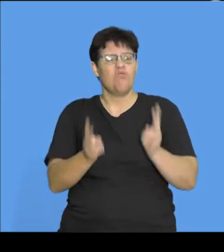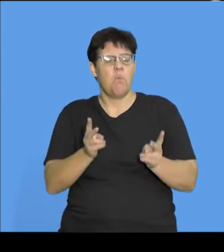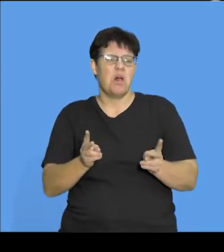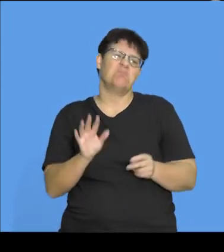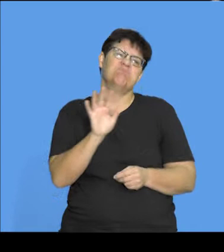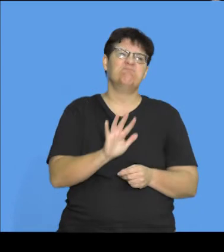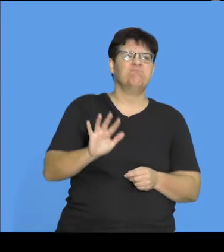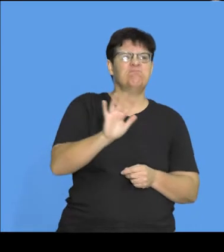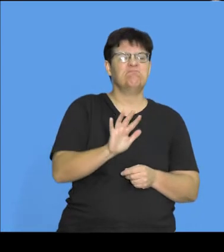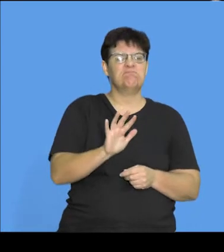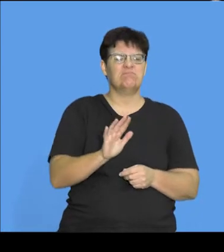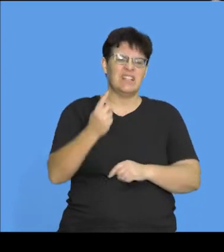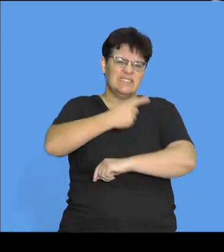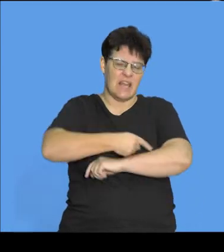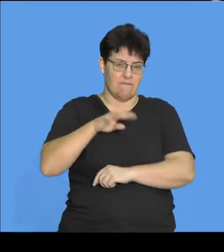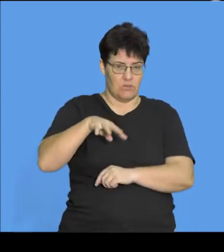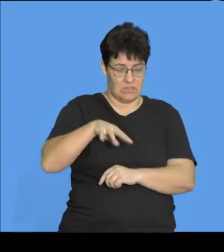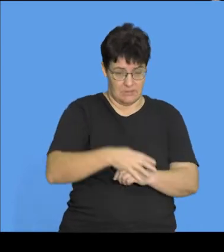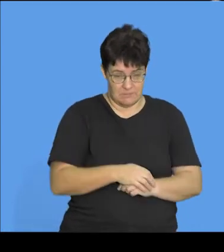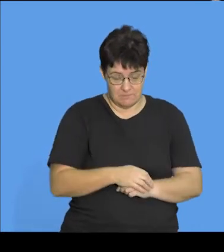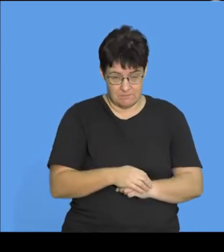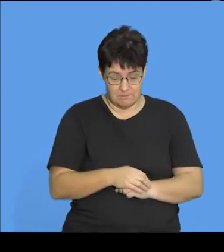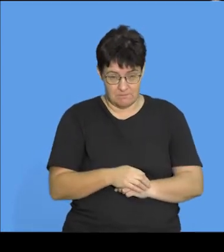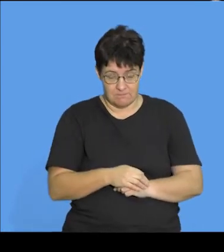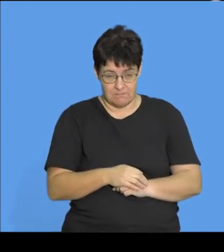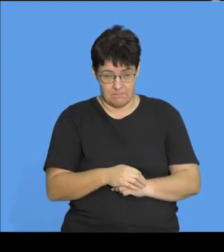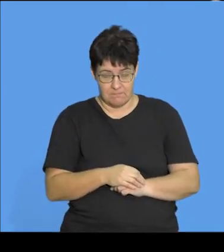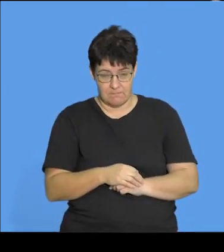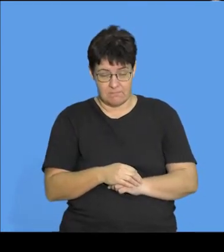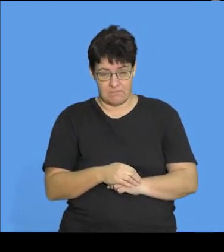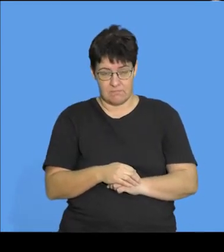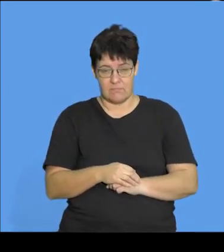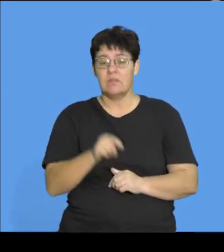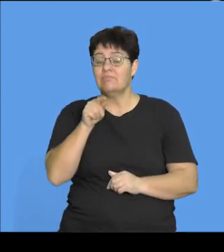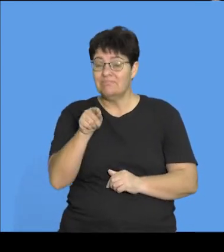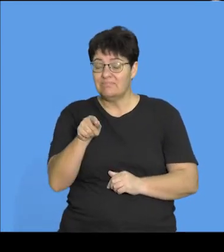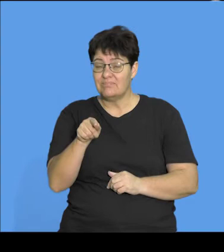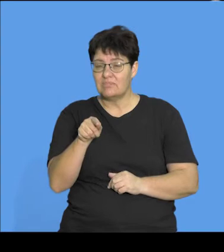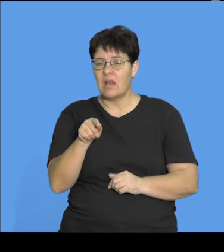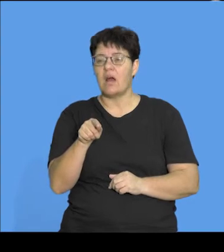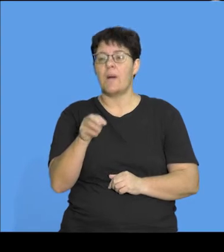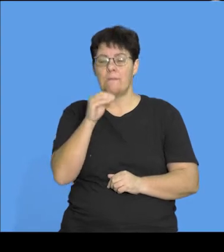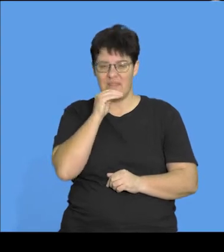14. Okay, and this is based on the day when menstruation has